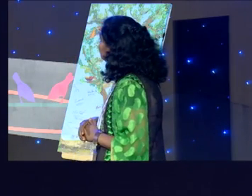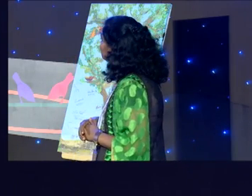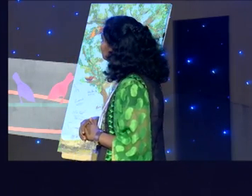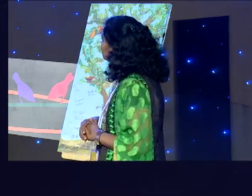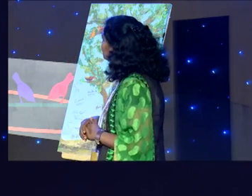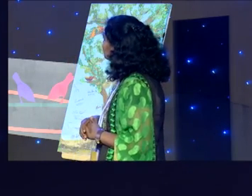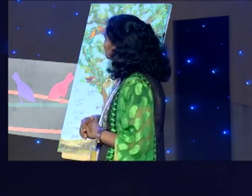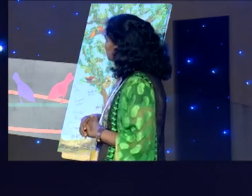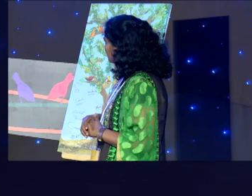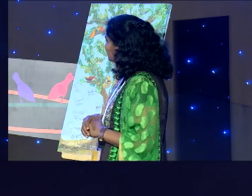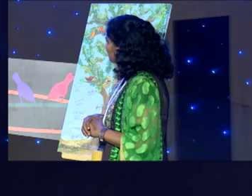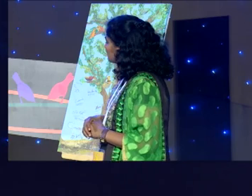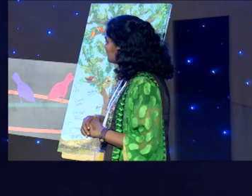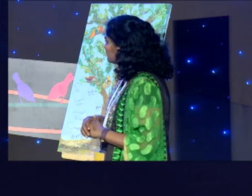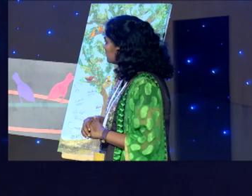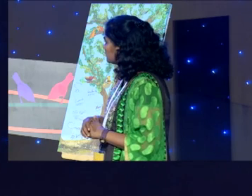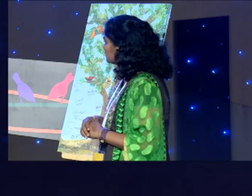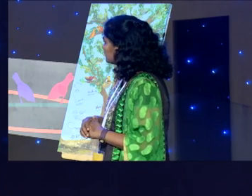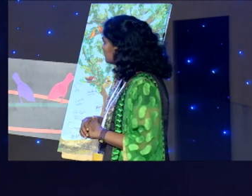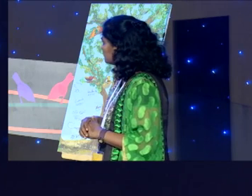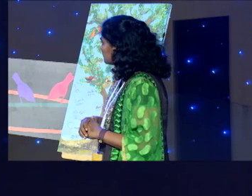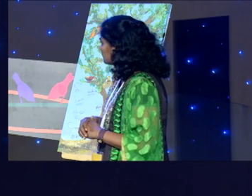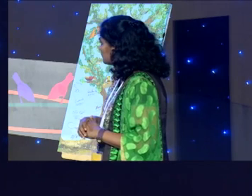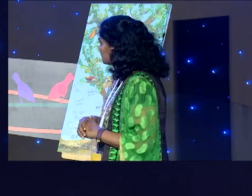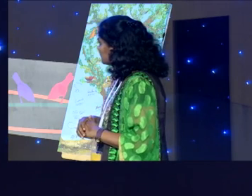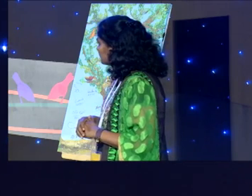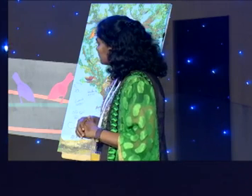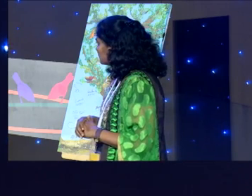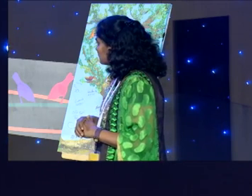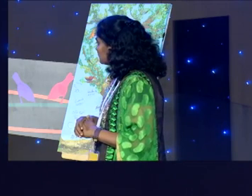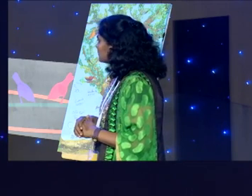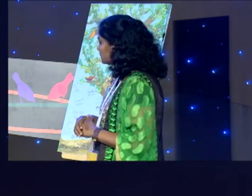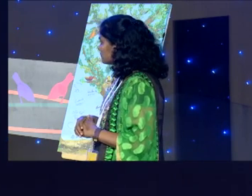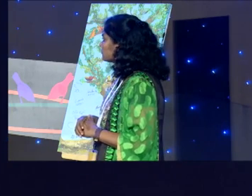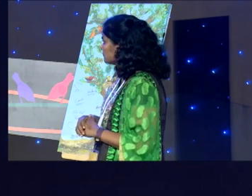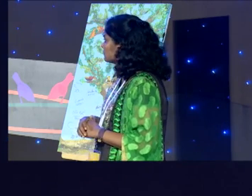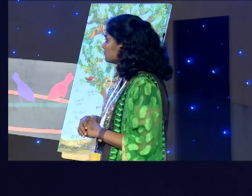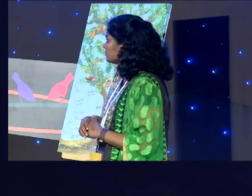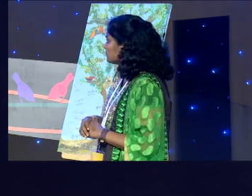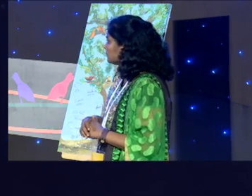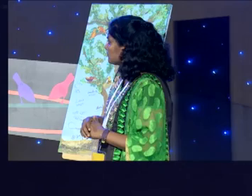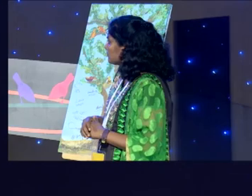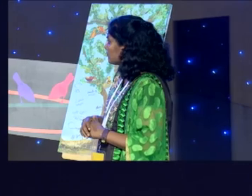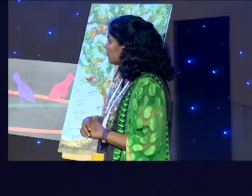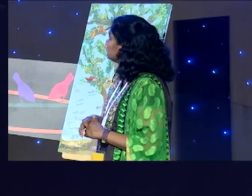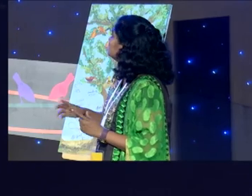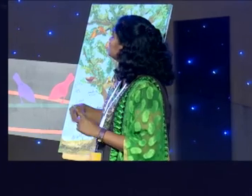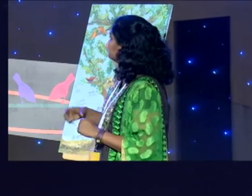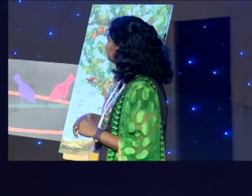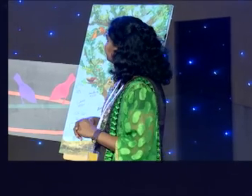We believe in conserving the environment as well as uplifting the rural societies. Next slide.